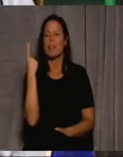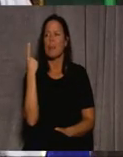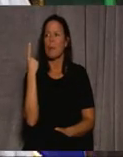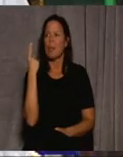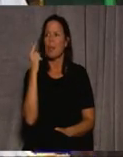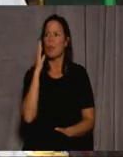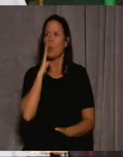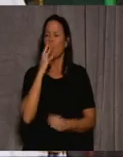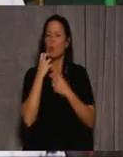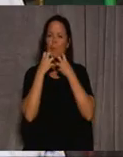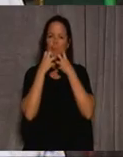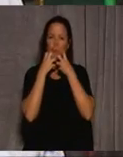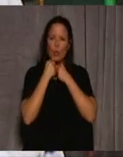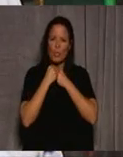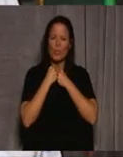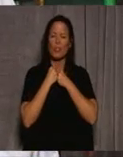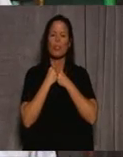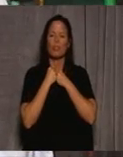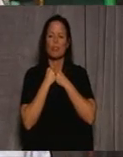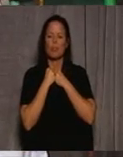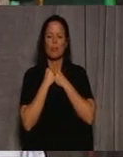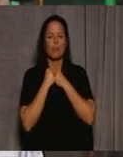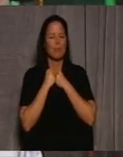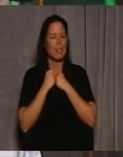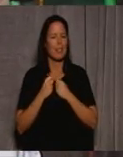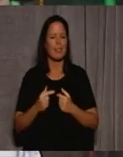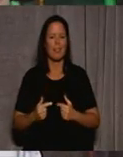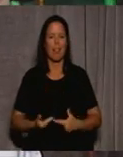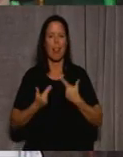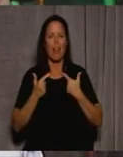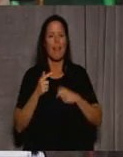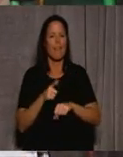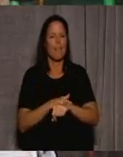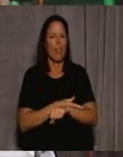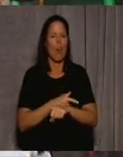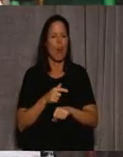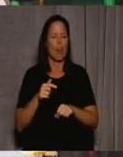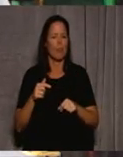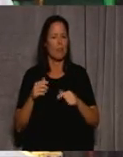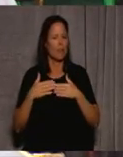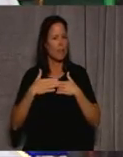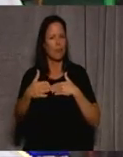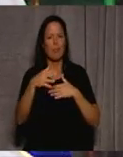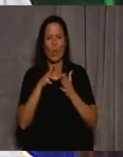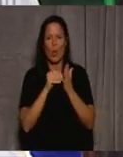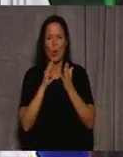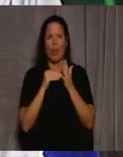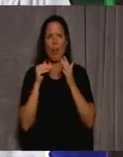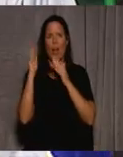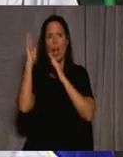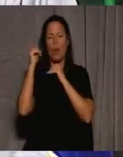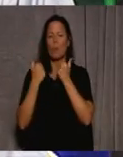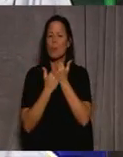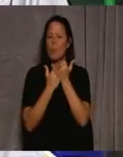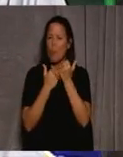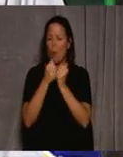you will treasure as lifelong learning. And I hope that you will support the